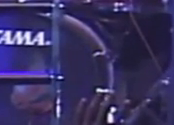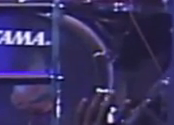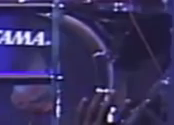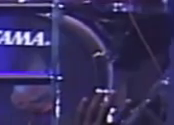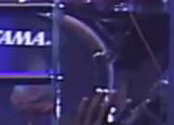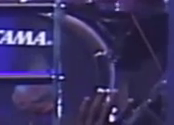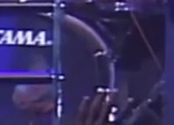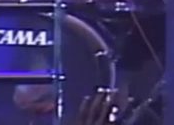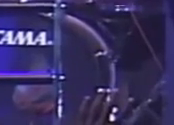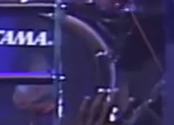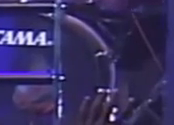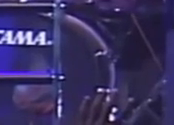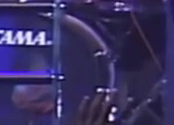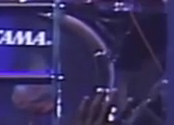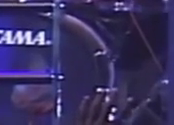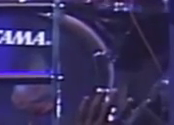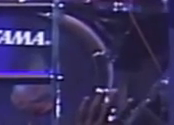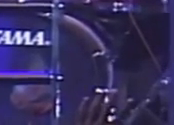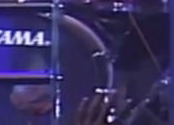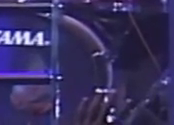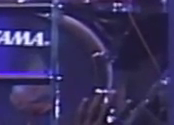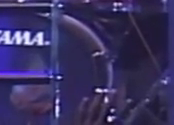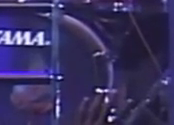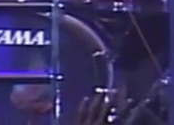children have committed to walk with